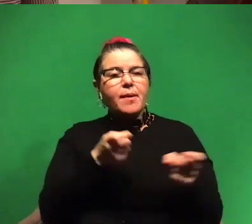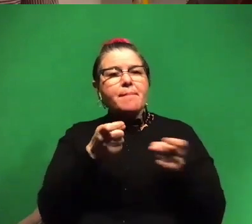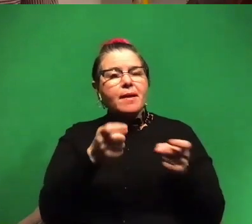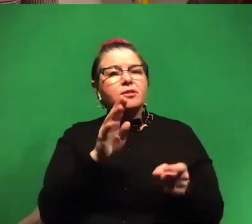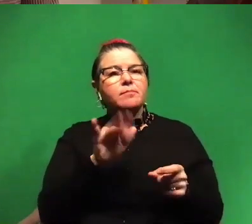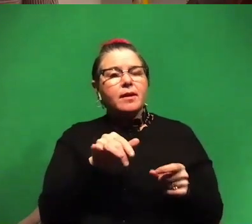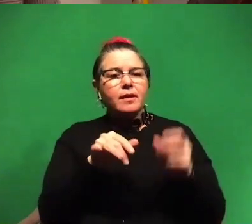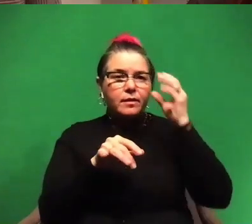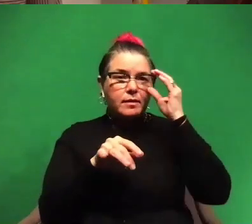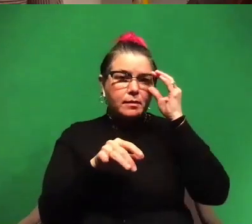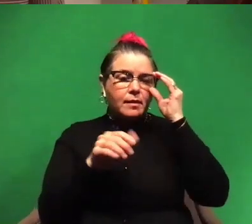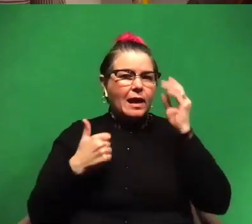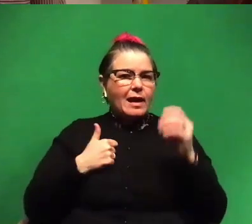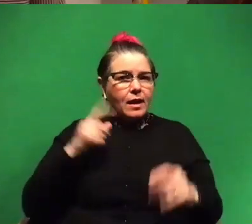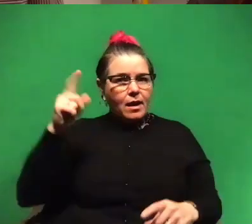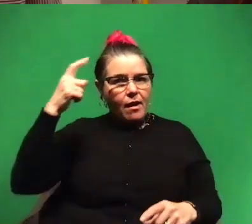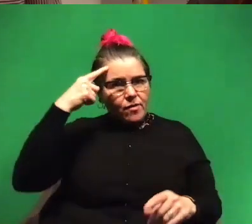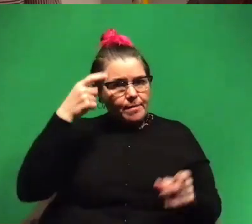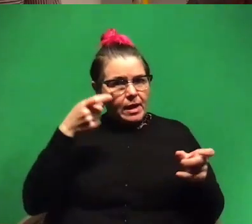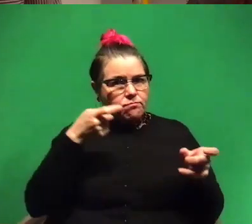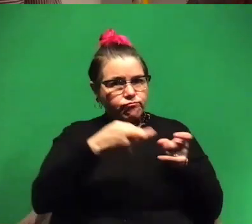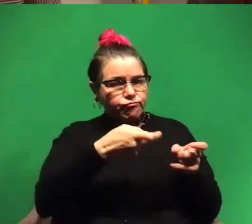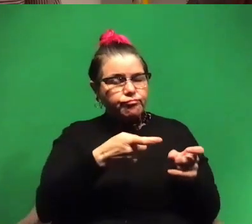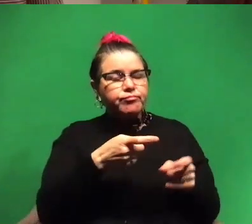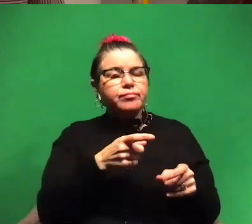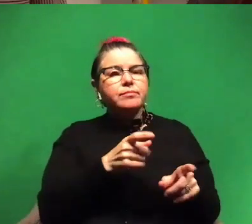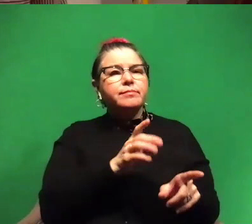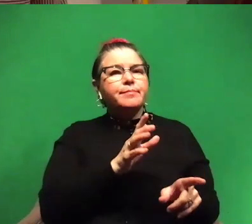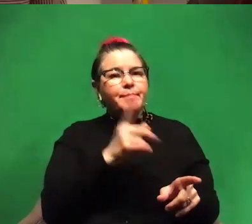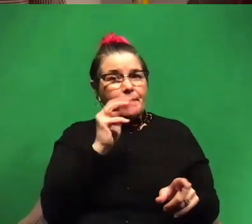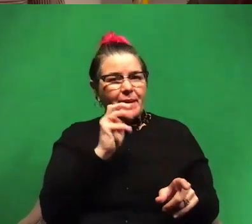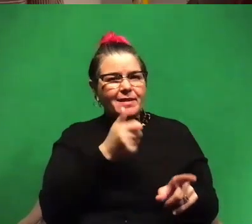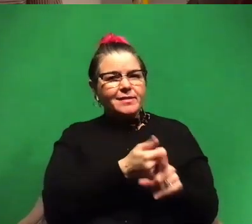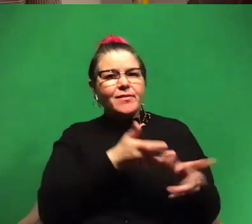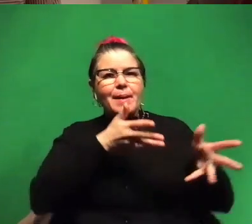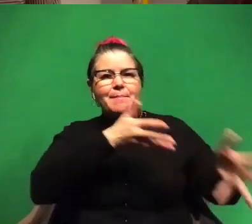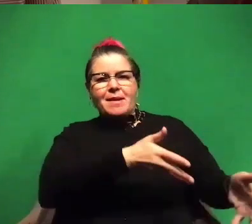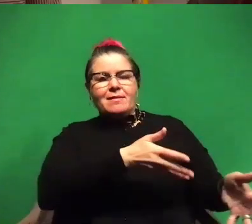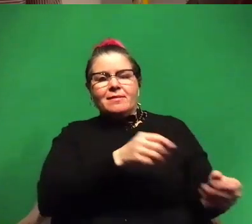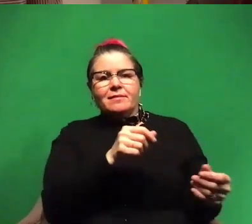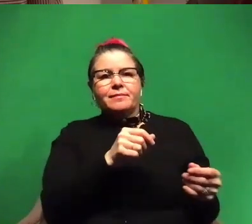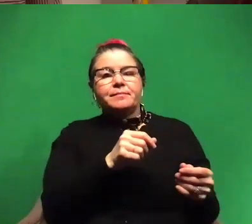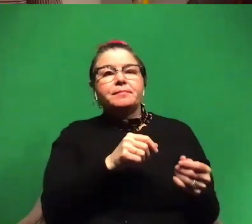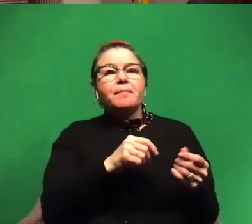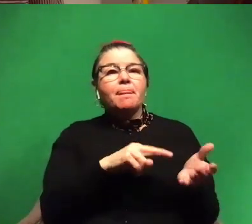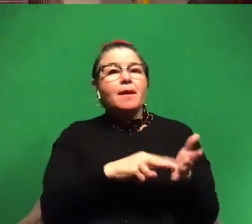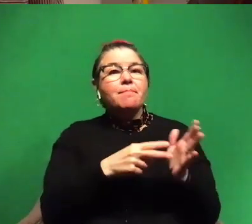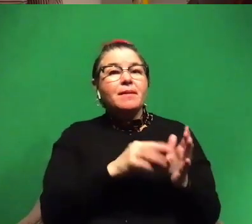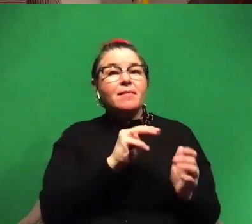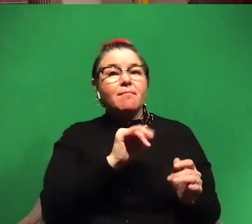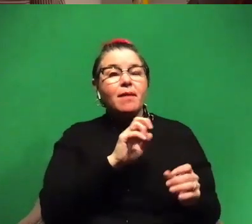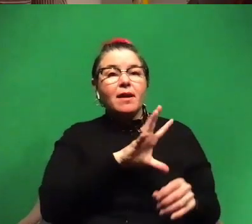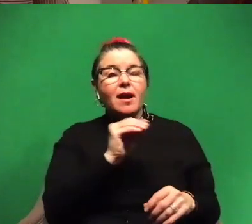the Canadian government because the mine was abandoned. So that means that the mining company